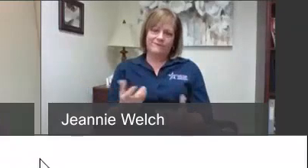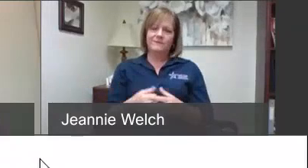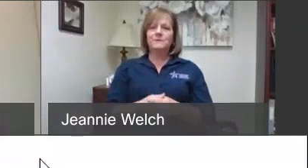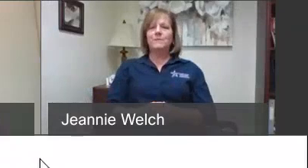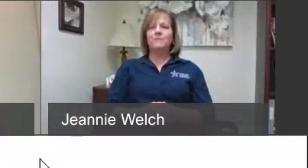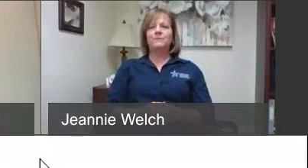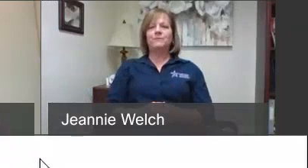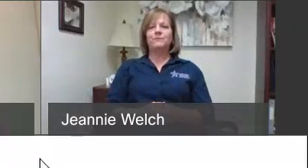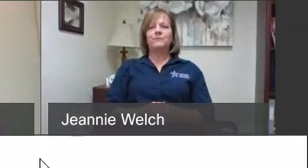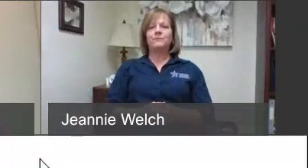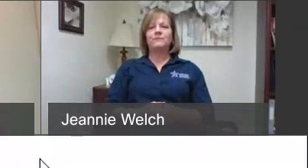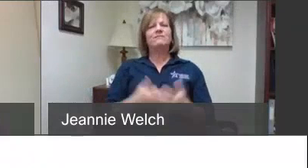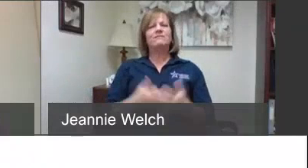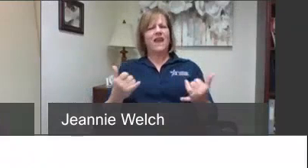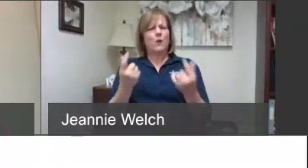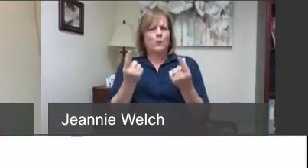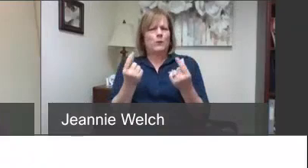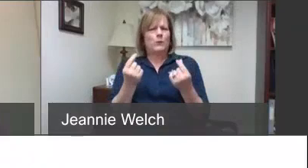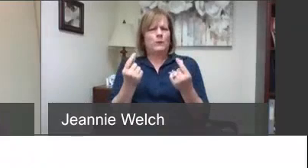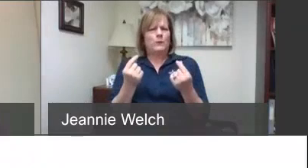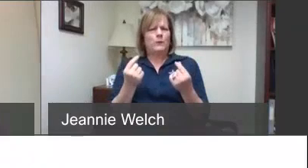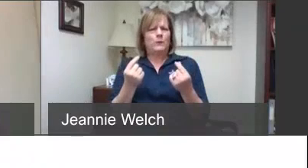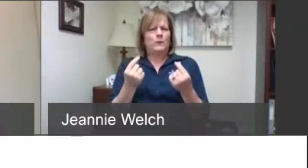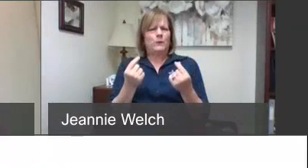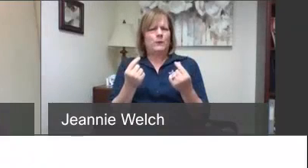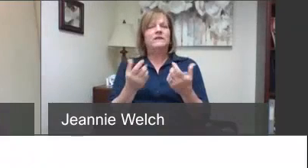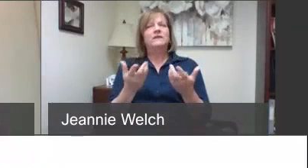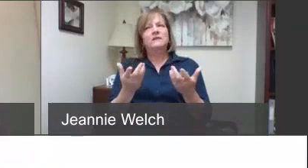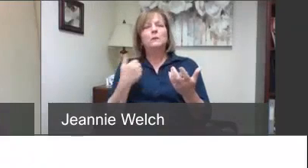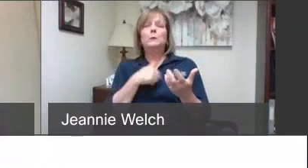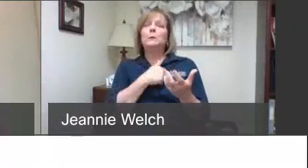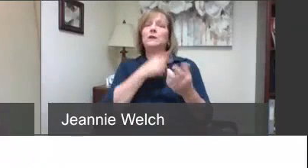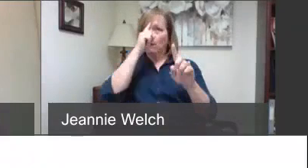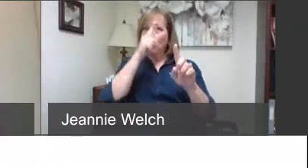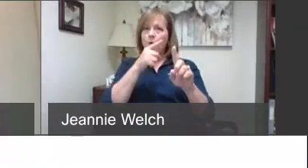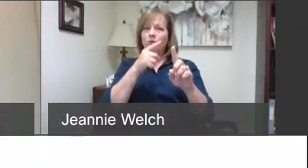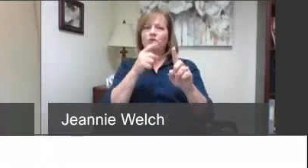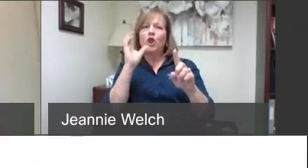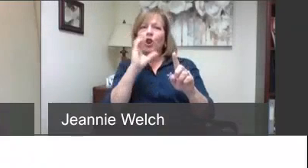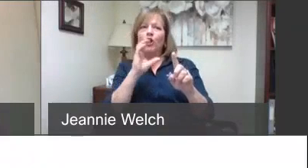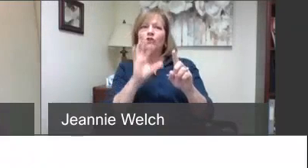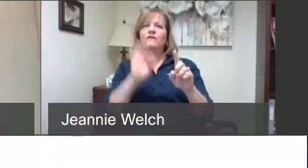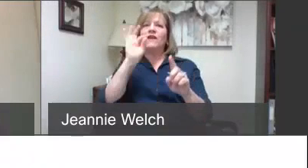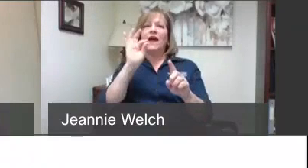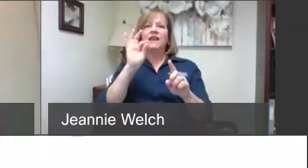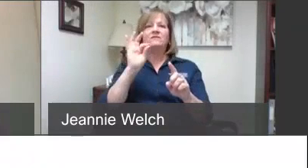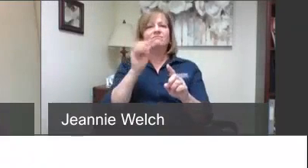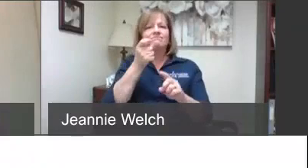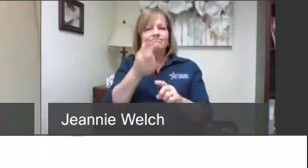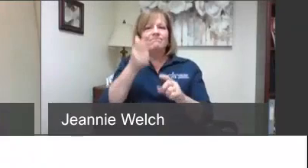So what do we do about grief? We try to look for small moments of hope. We try to allow ourselves